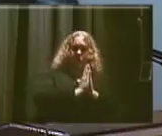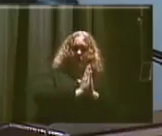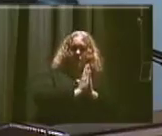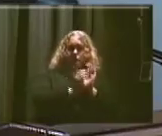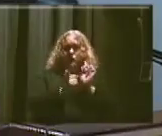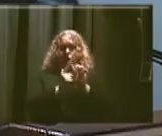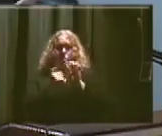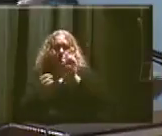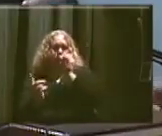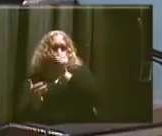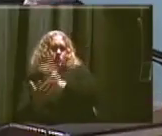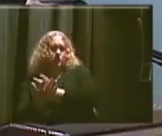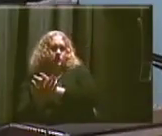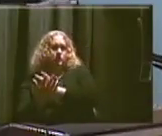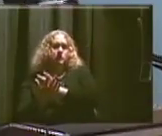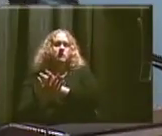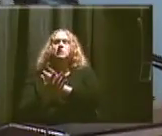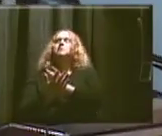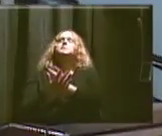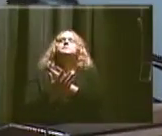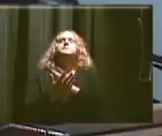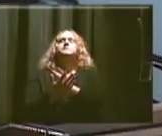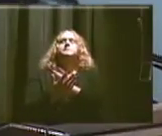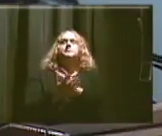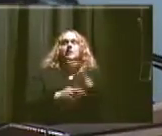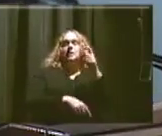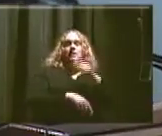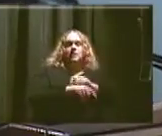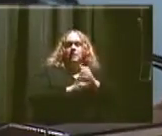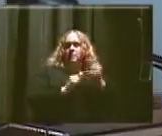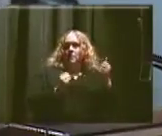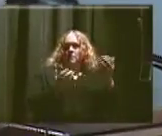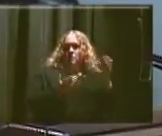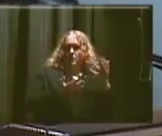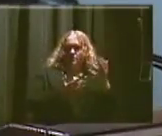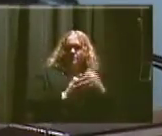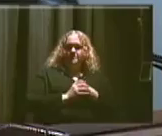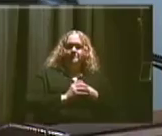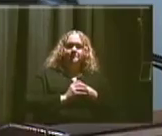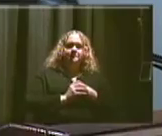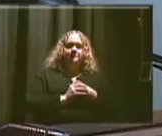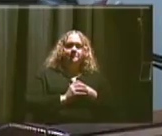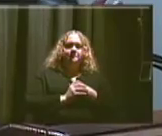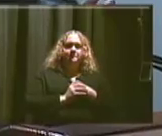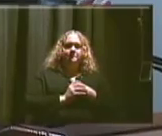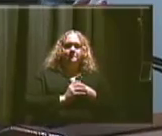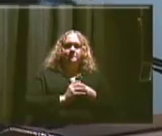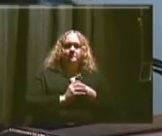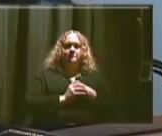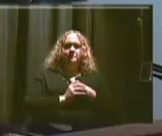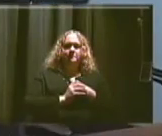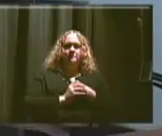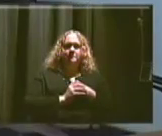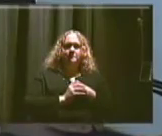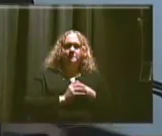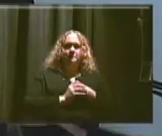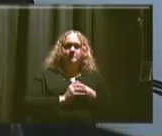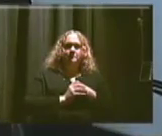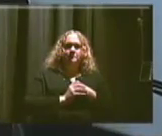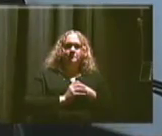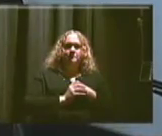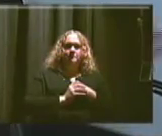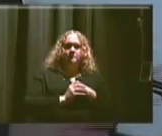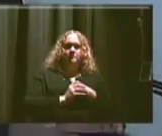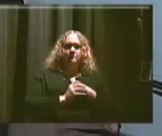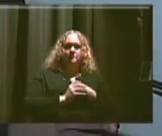approval. Well, what the timeline is that the first request, the